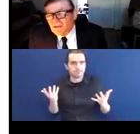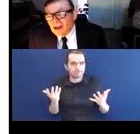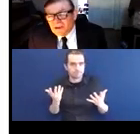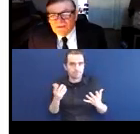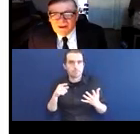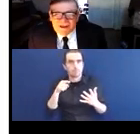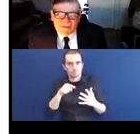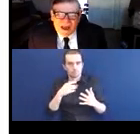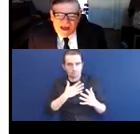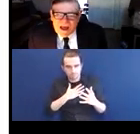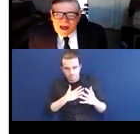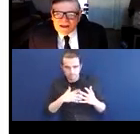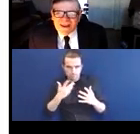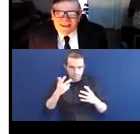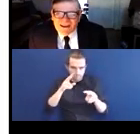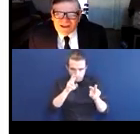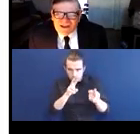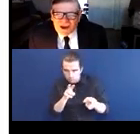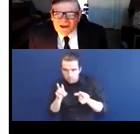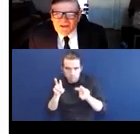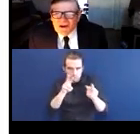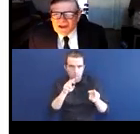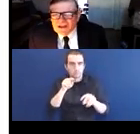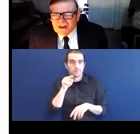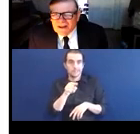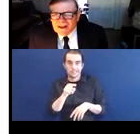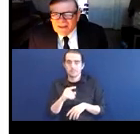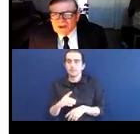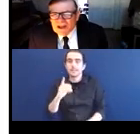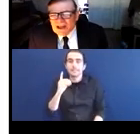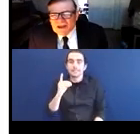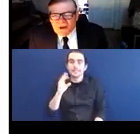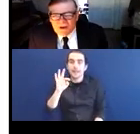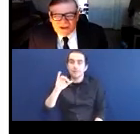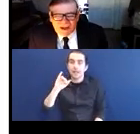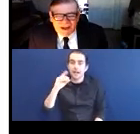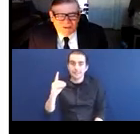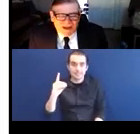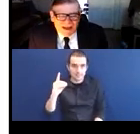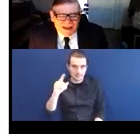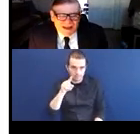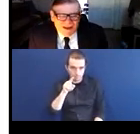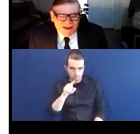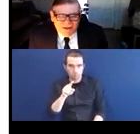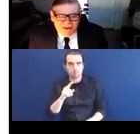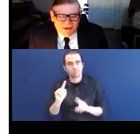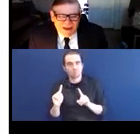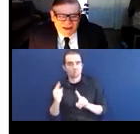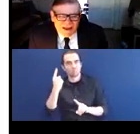Commonwealth Development Office. So in the outer circle, you've got disability, which leads to poverty, which leads